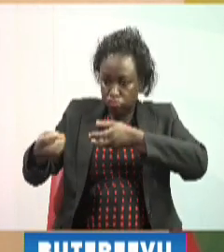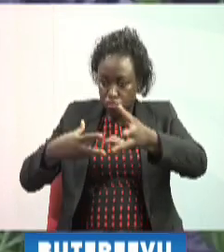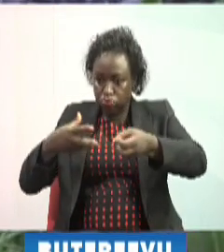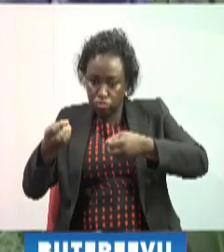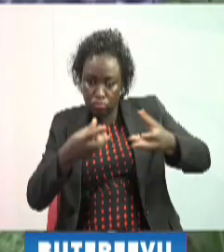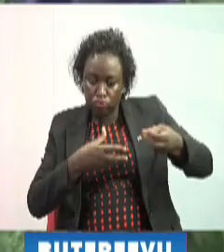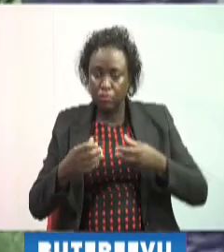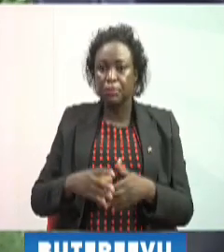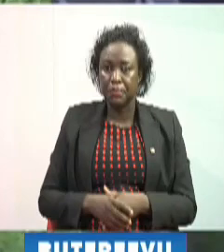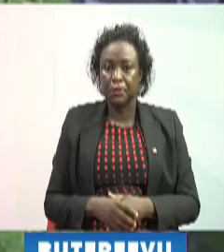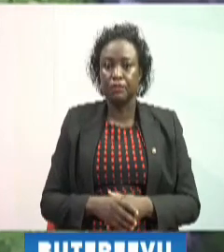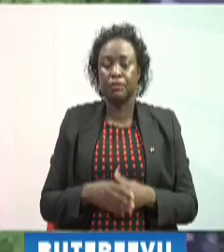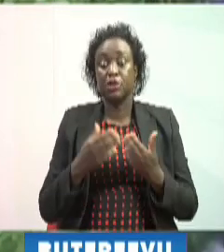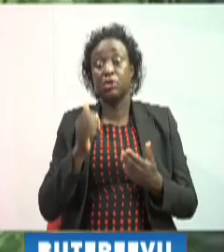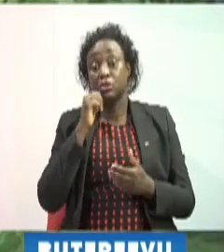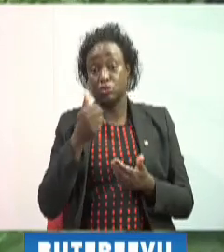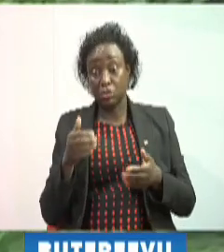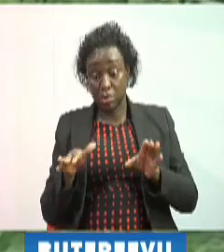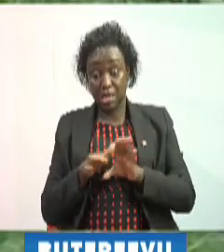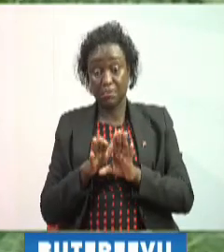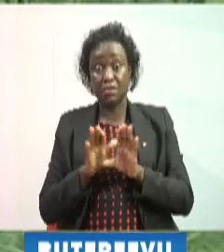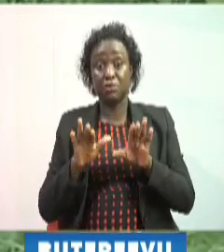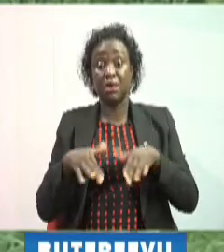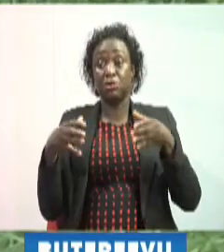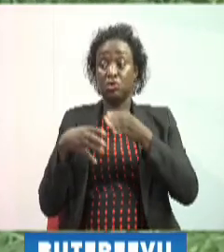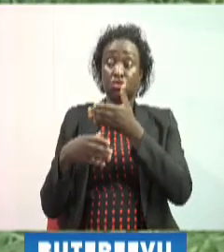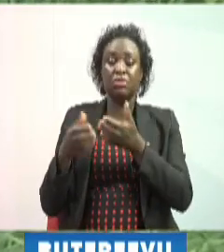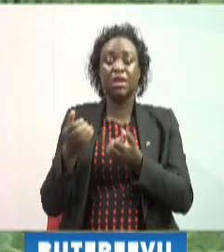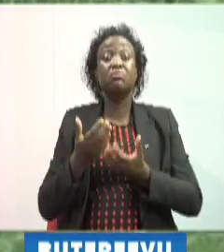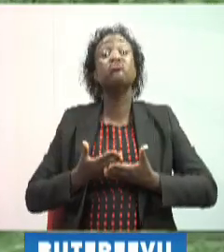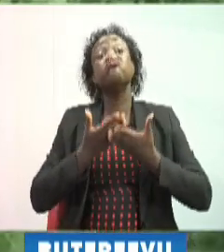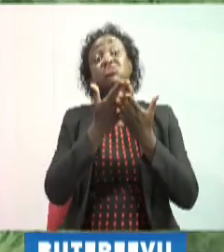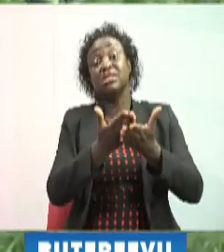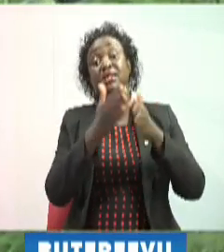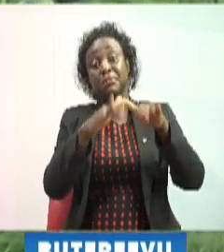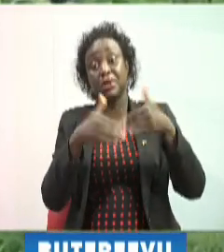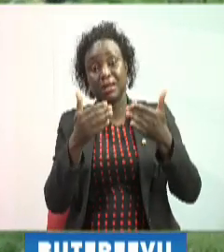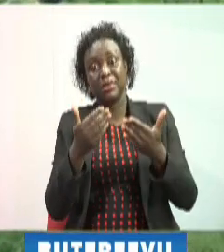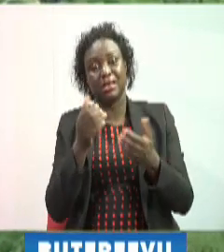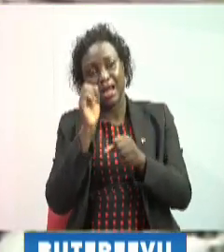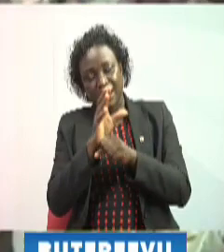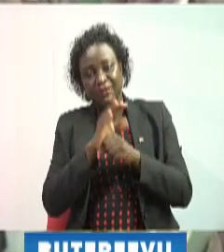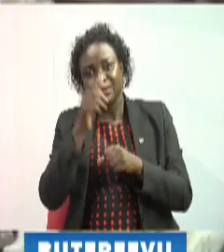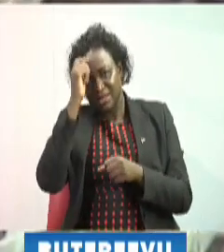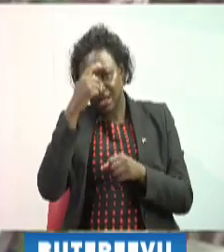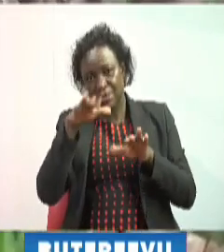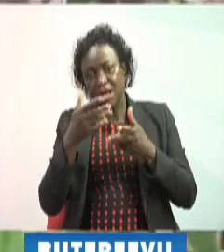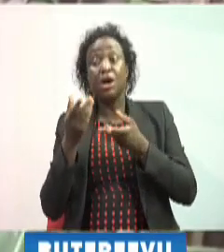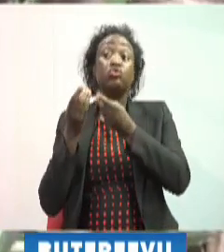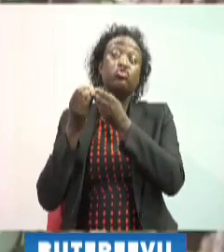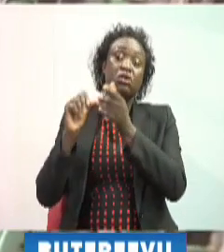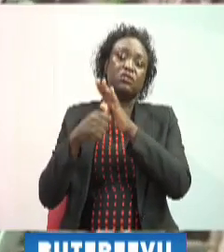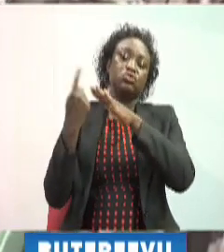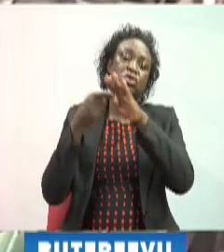babawulirize. Olunaku lw'enkya ababaka bano basuubira okwanja ekiteeso mu palamenti nga bawa gavumenti amagezi ku ngeri gyeyinza okukwatamu embeera eri mu Karamoja